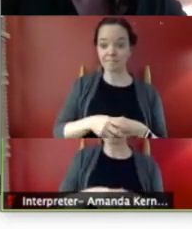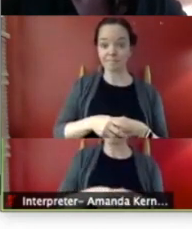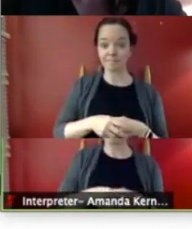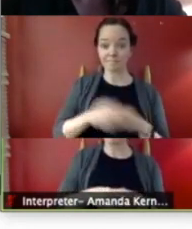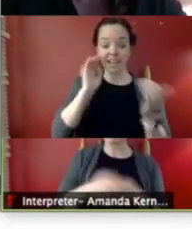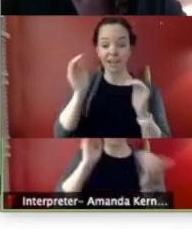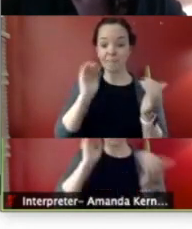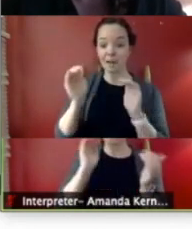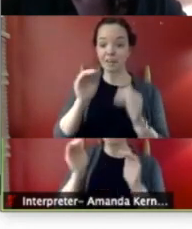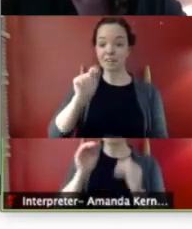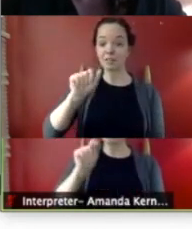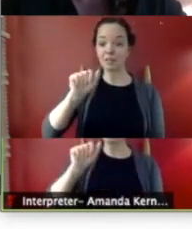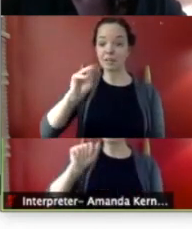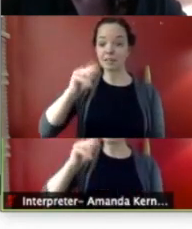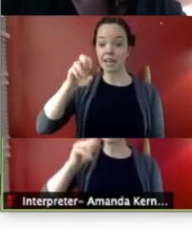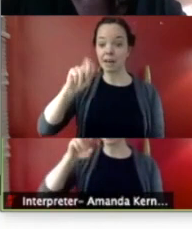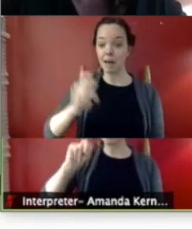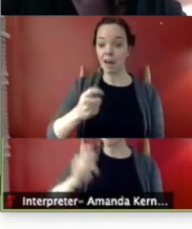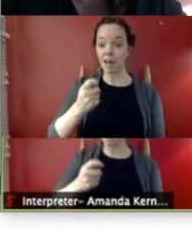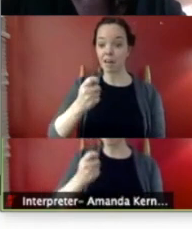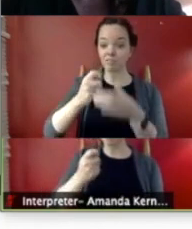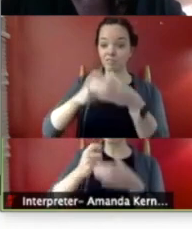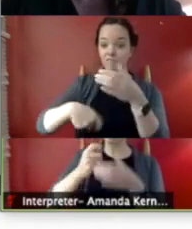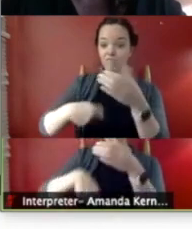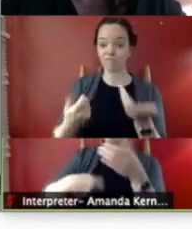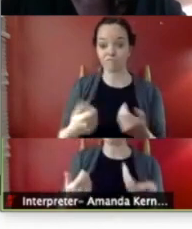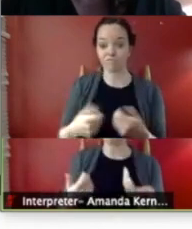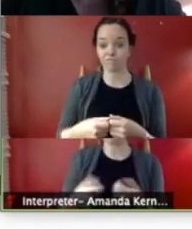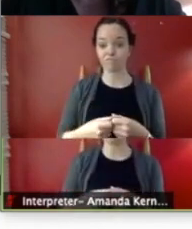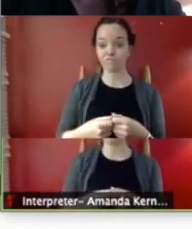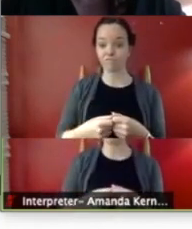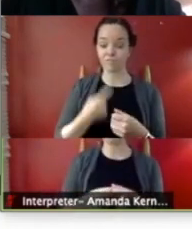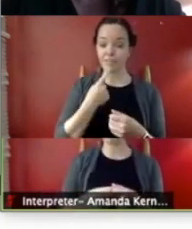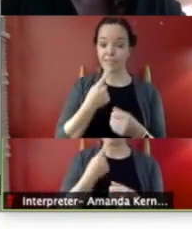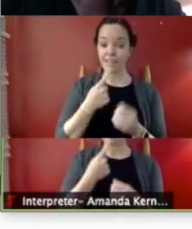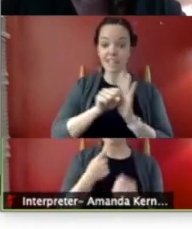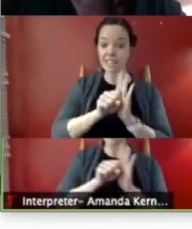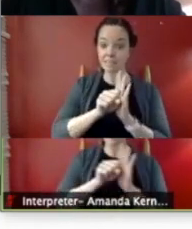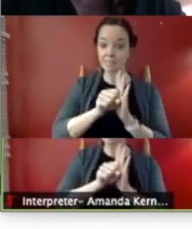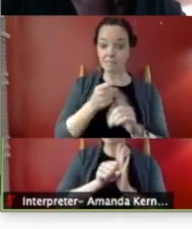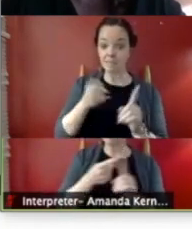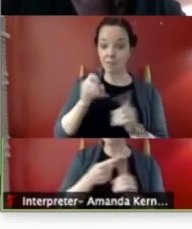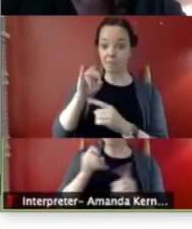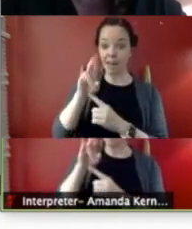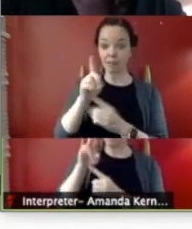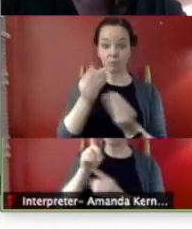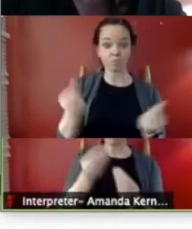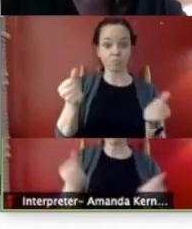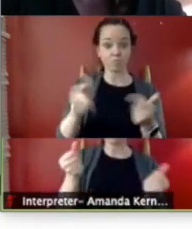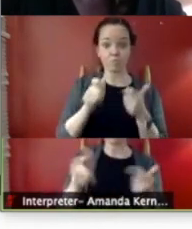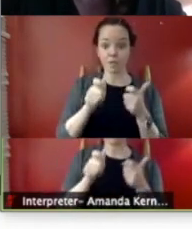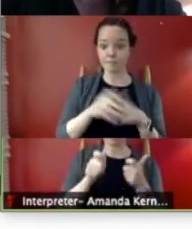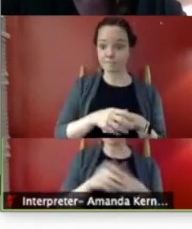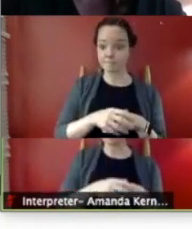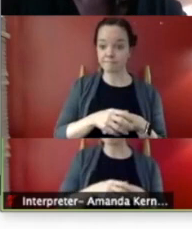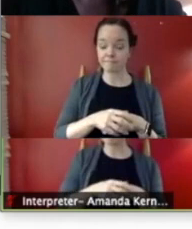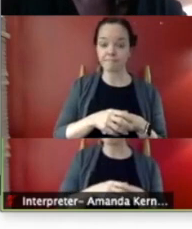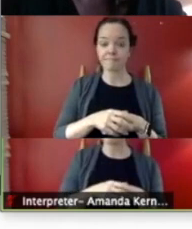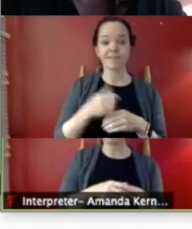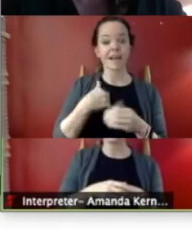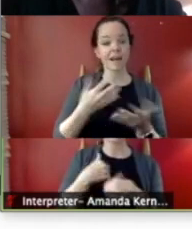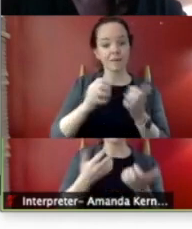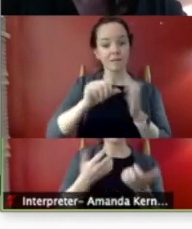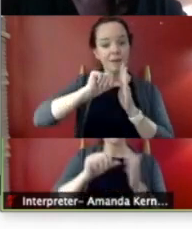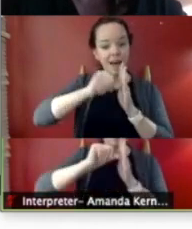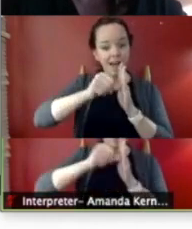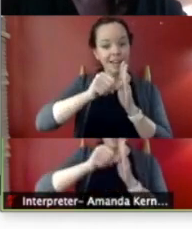out a tampon, as well as talked about their symptoms from the IUD going away quickly after removal. I do want to highlight here